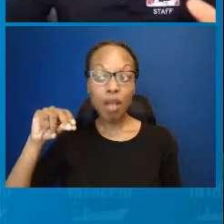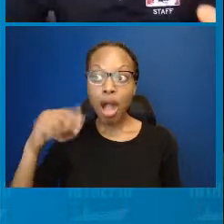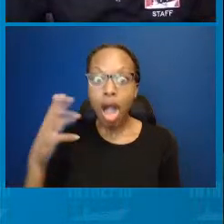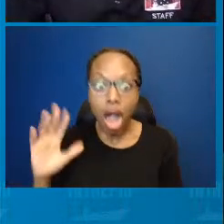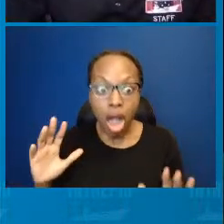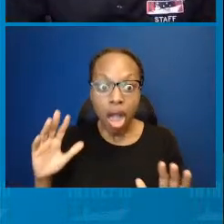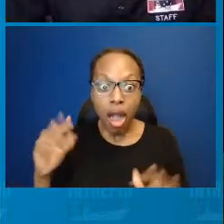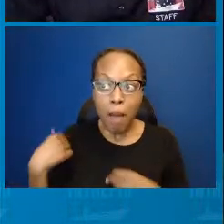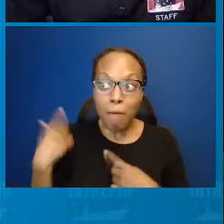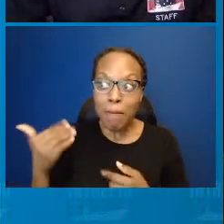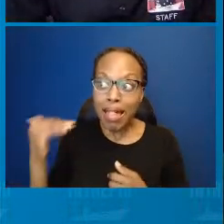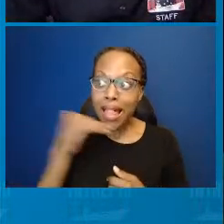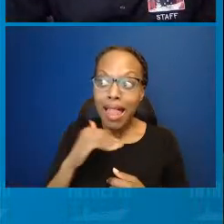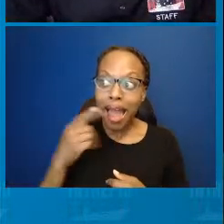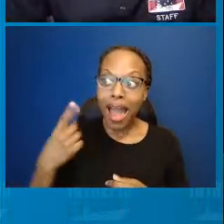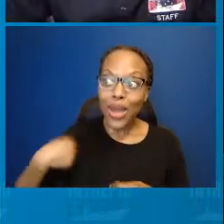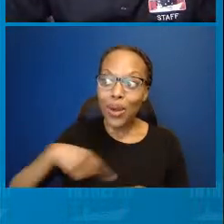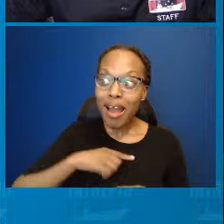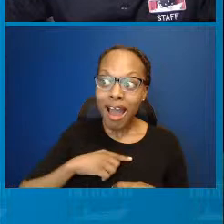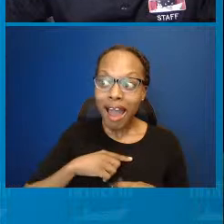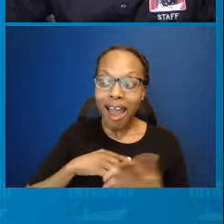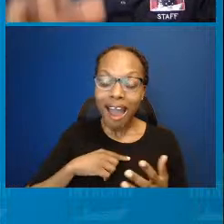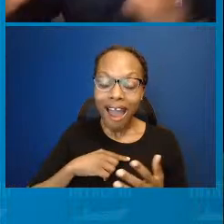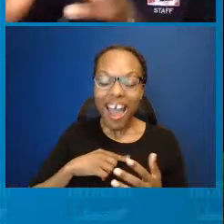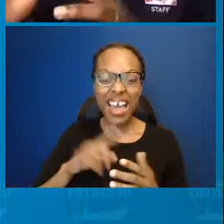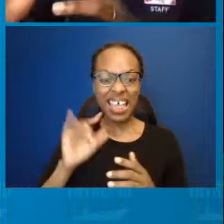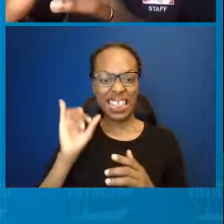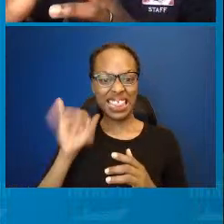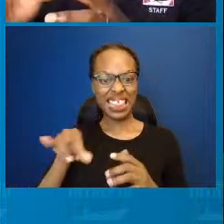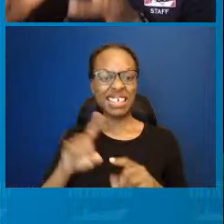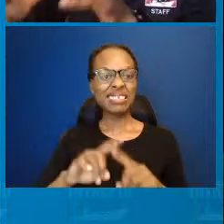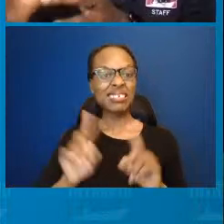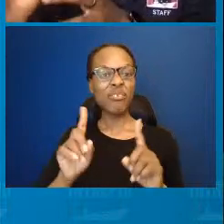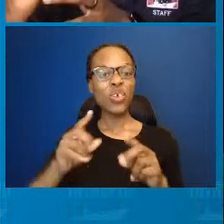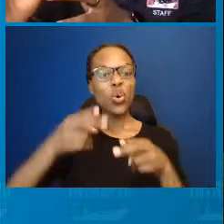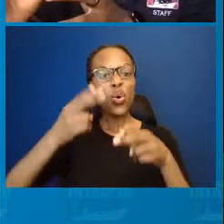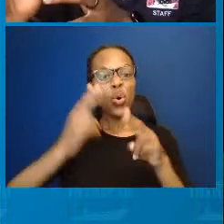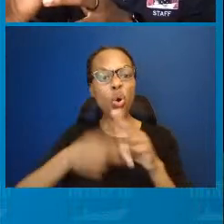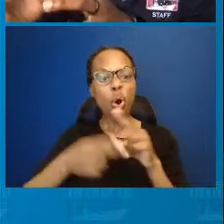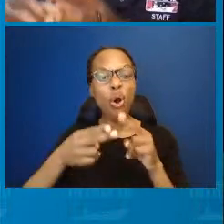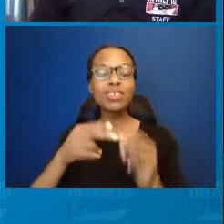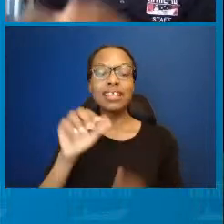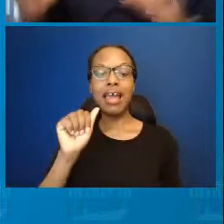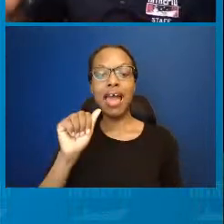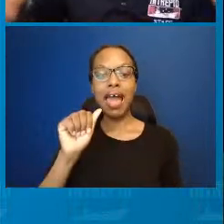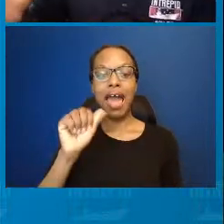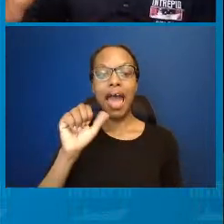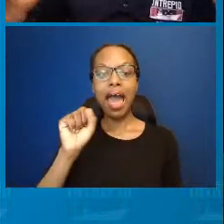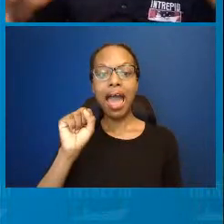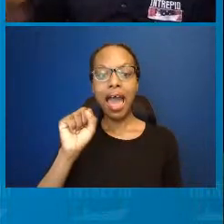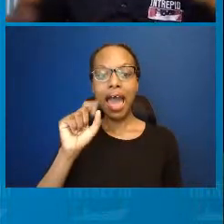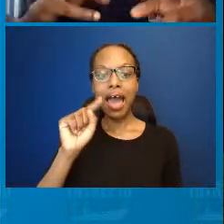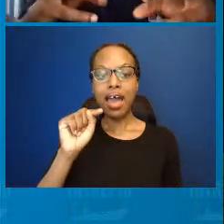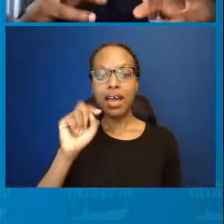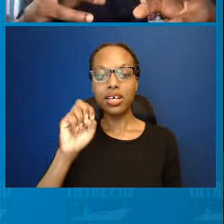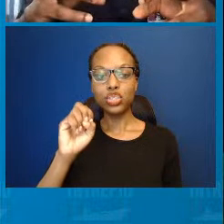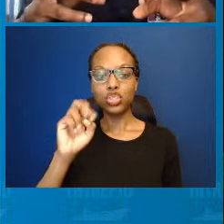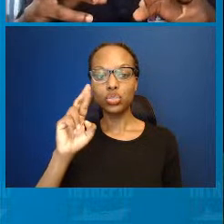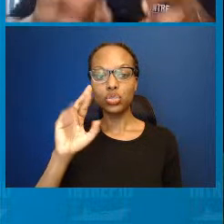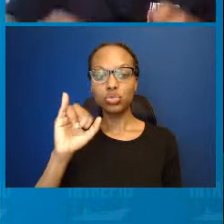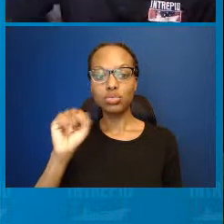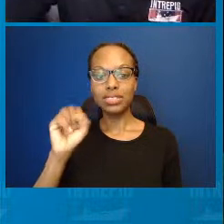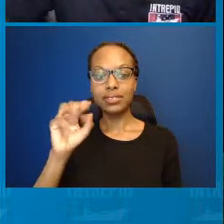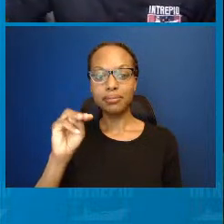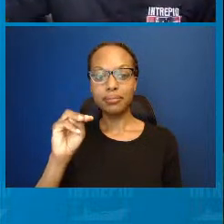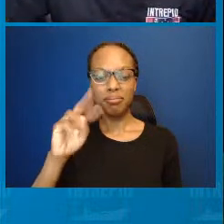No. It's what we call an asterism. And an asterism is just a fancy word for saying almost like constellation within a